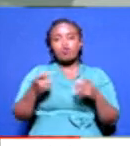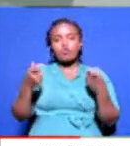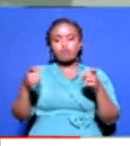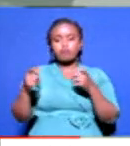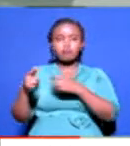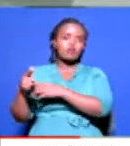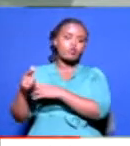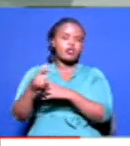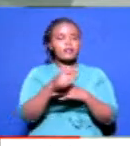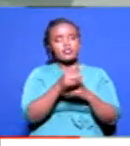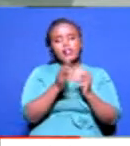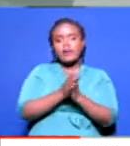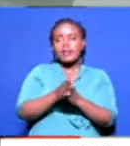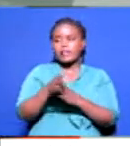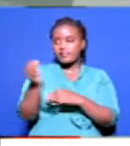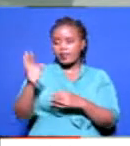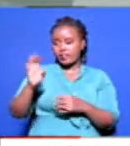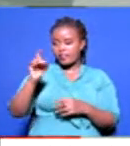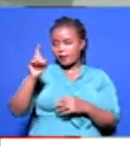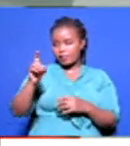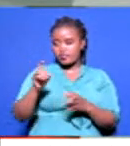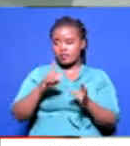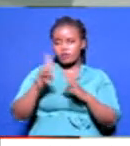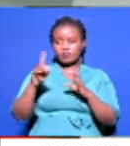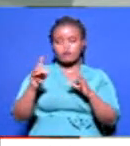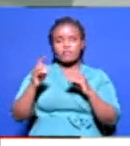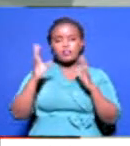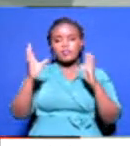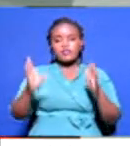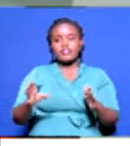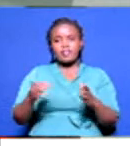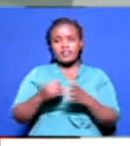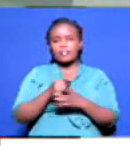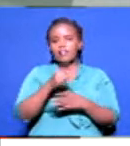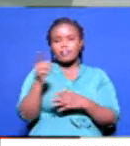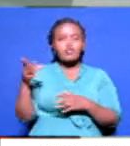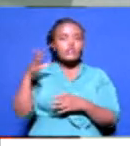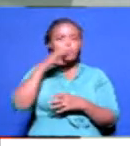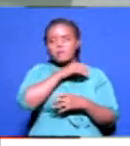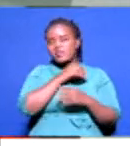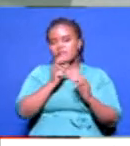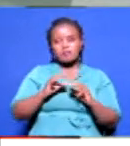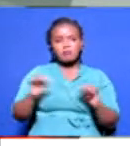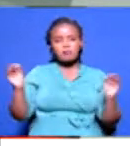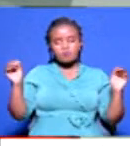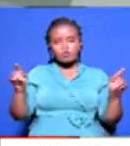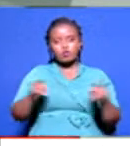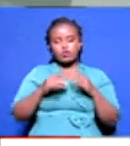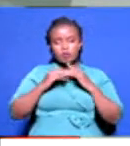Irungu, Executive Director, Amnesty International. You don't want to miss that. We're taking a short break. We'll be back shortly.